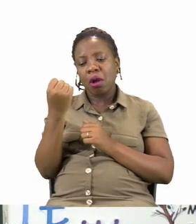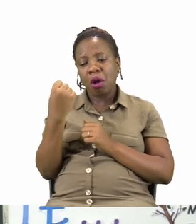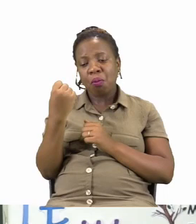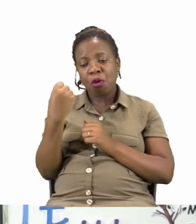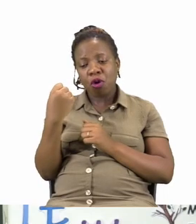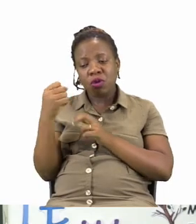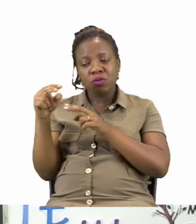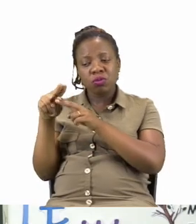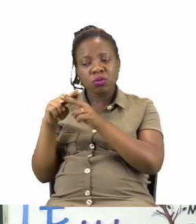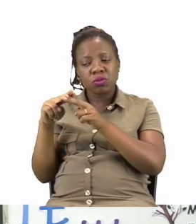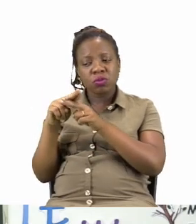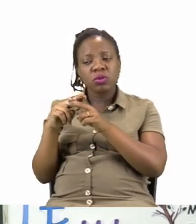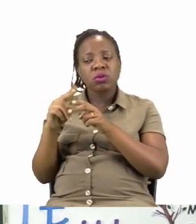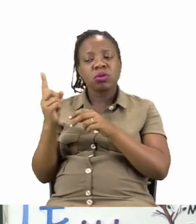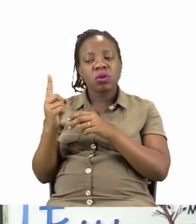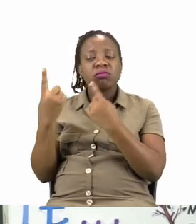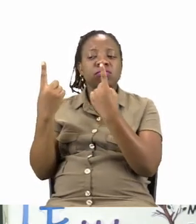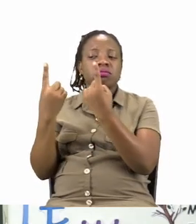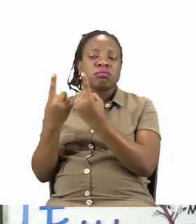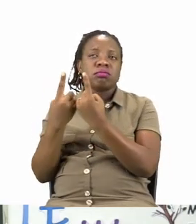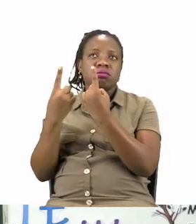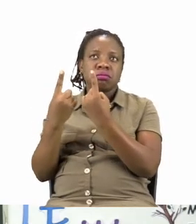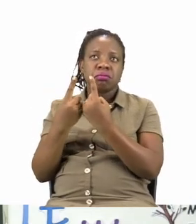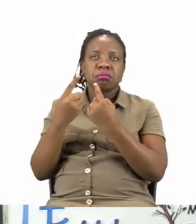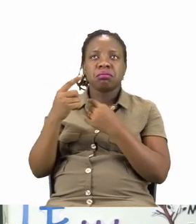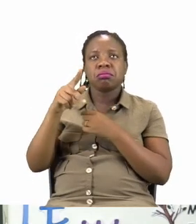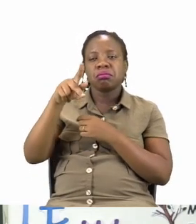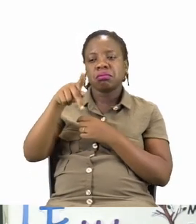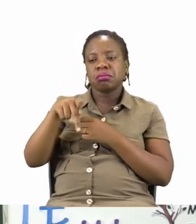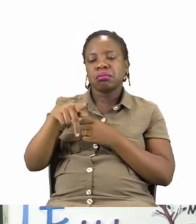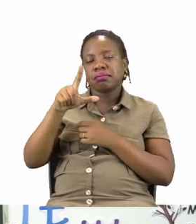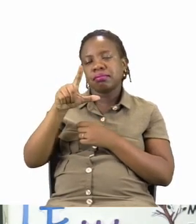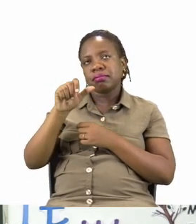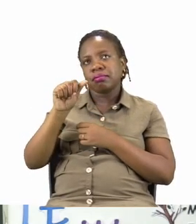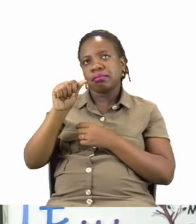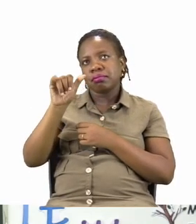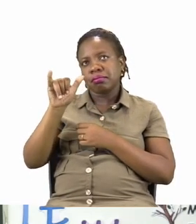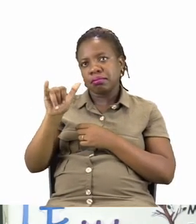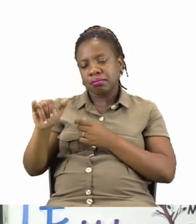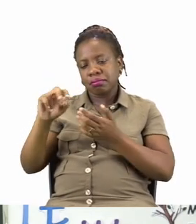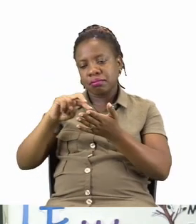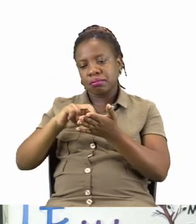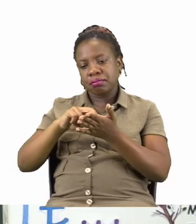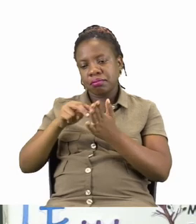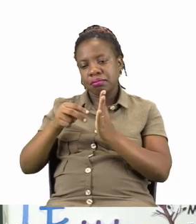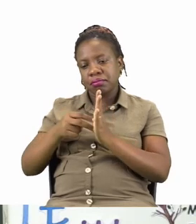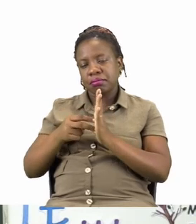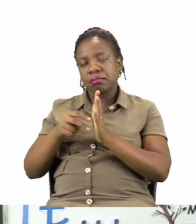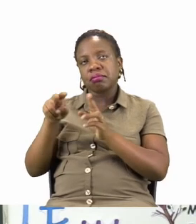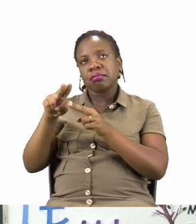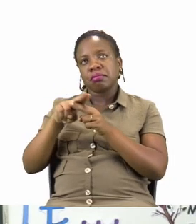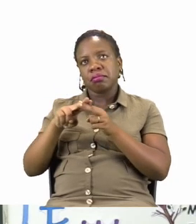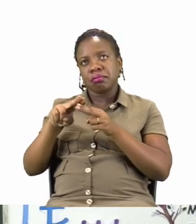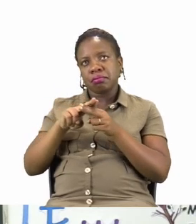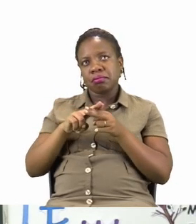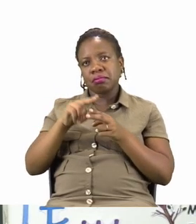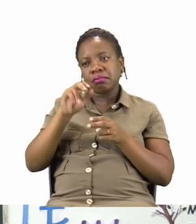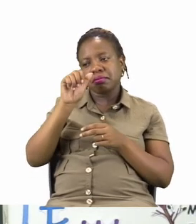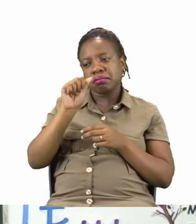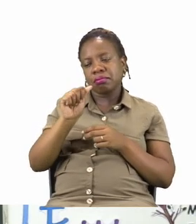AY digraph. So it is the AY digraph used in the